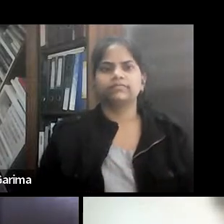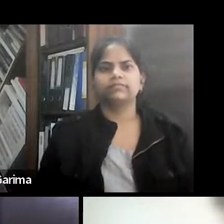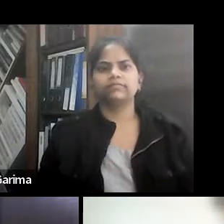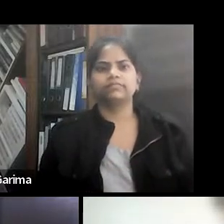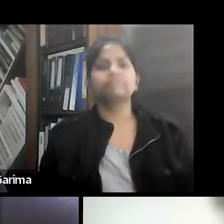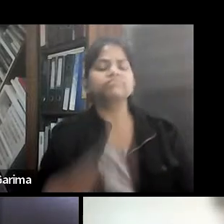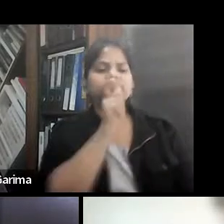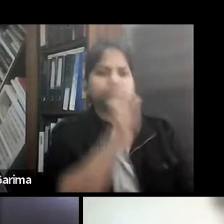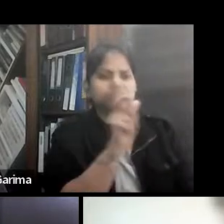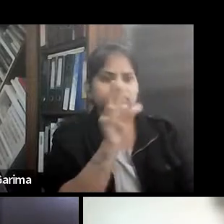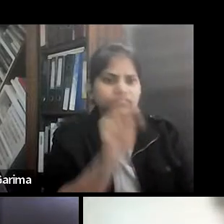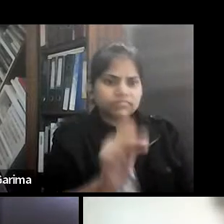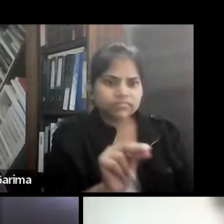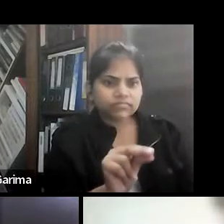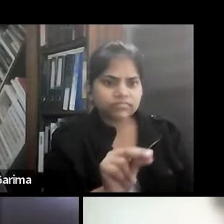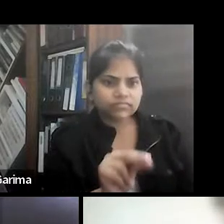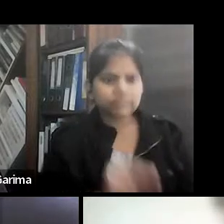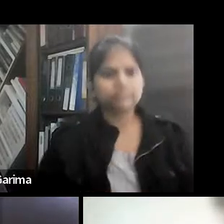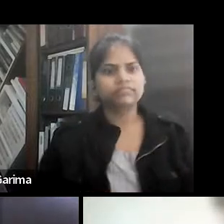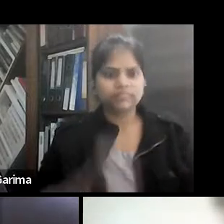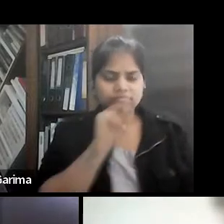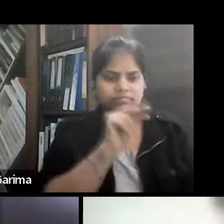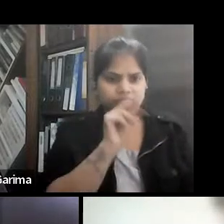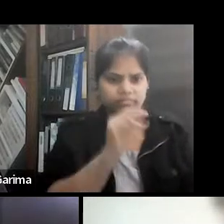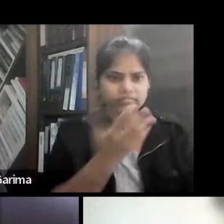that? Yeah, and I think,